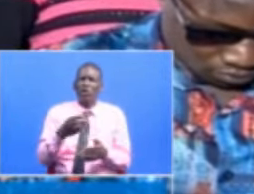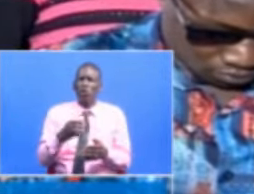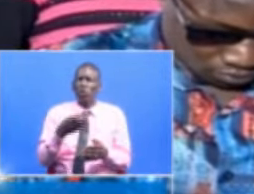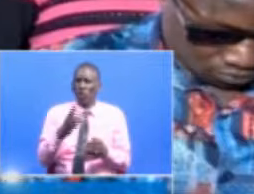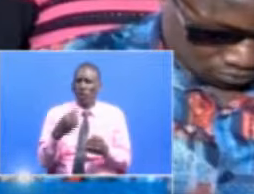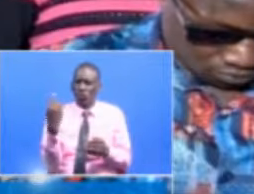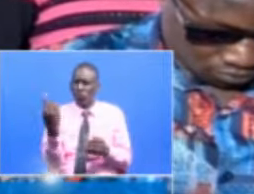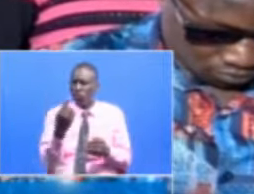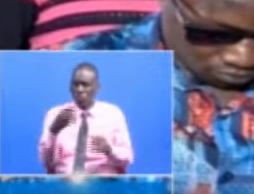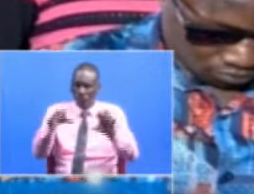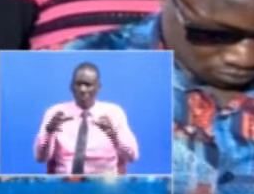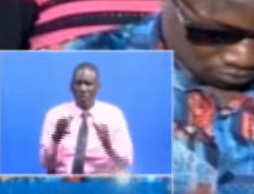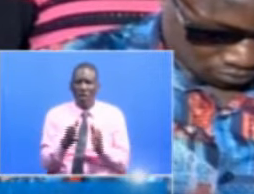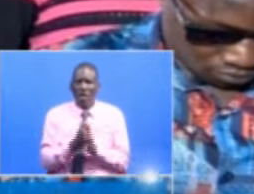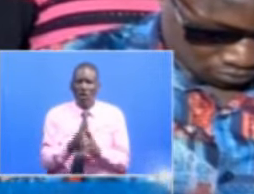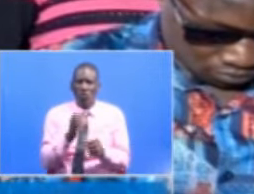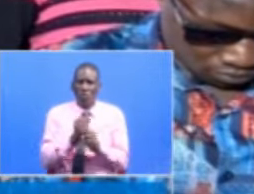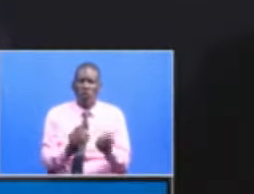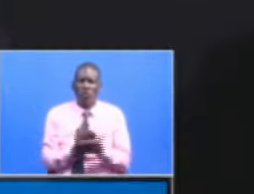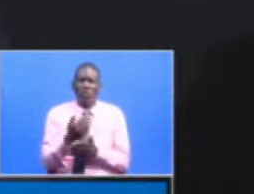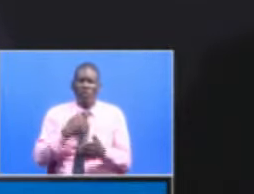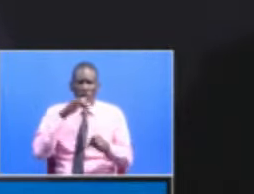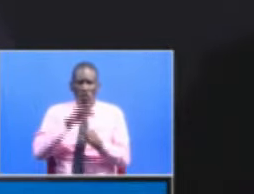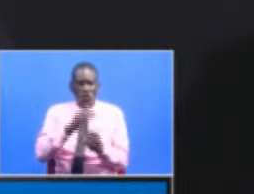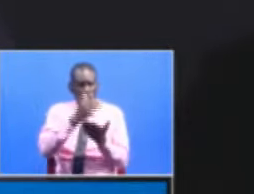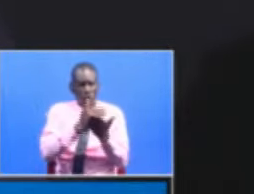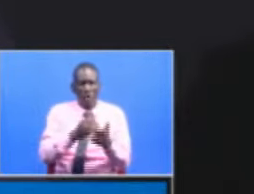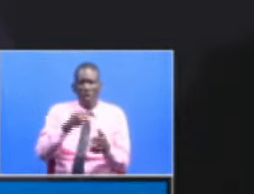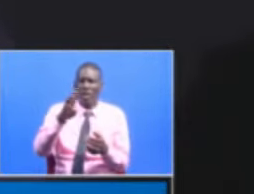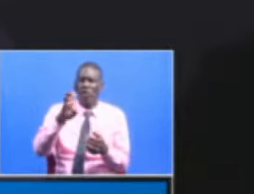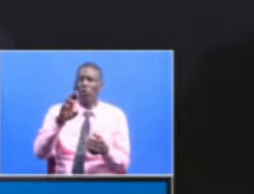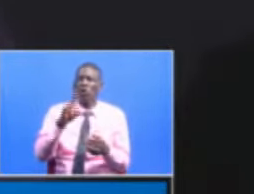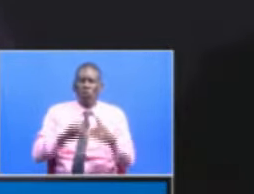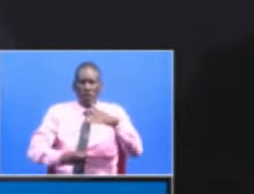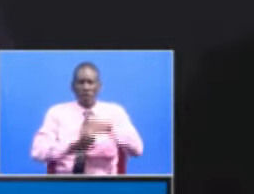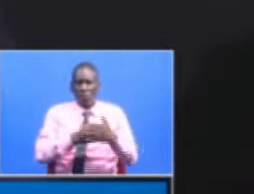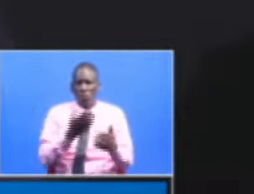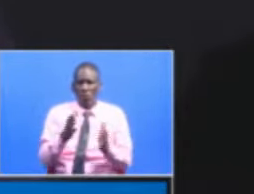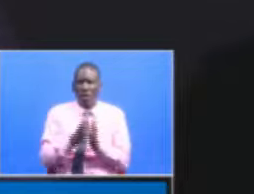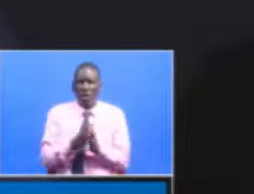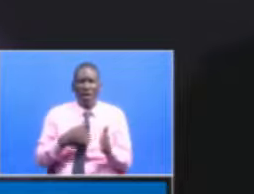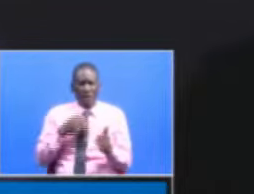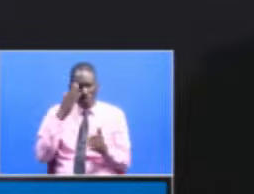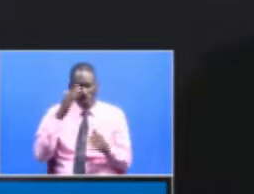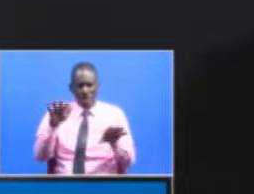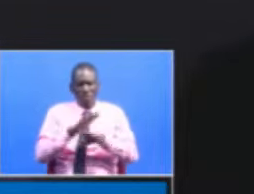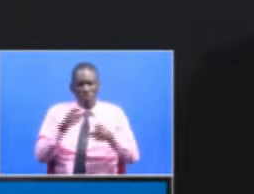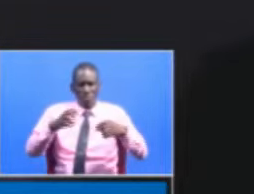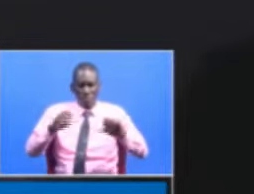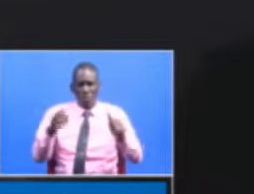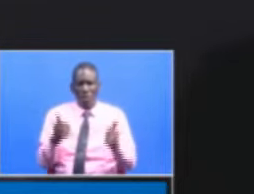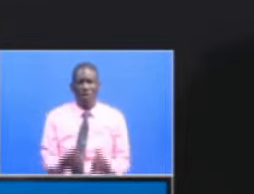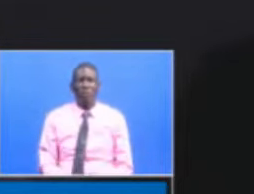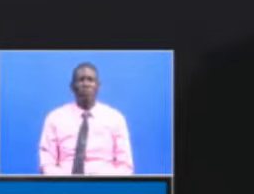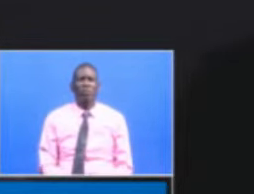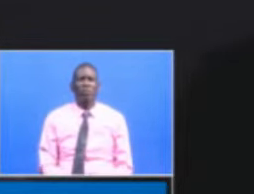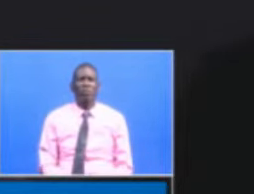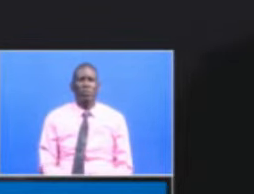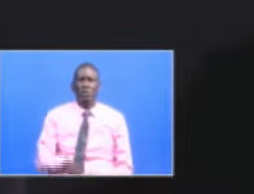programs within the ward. So we'll support you, we'll work with you, and I think it's going to be good. Okay.